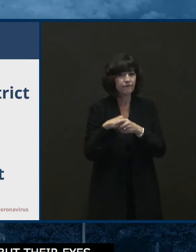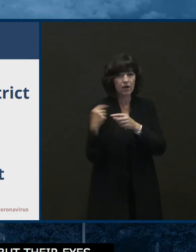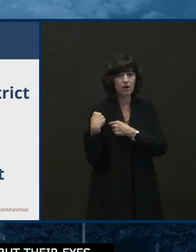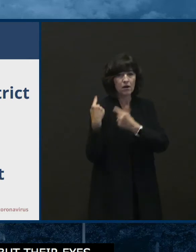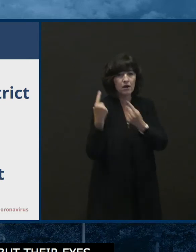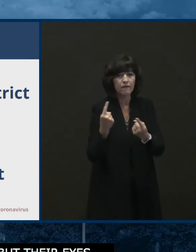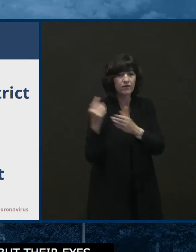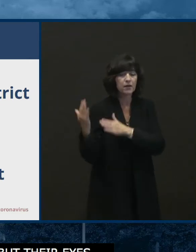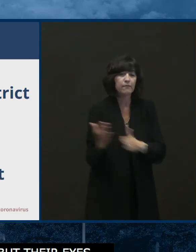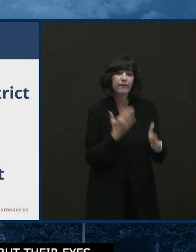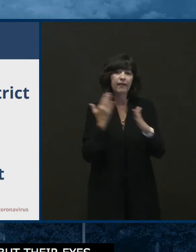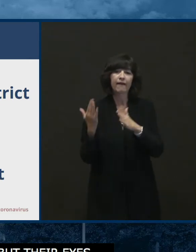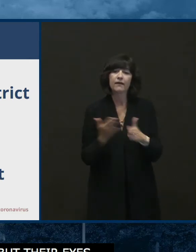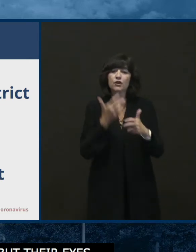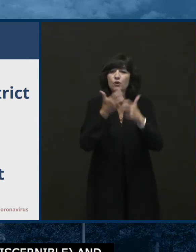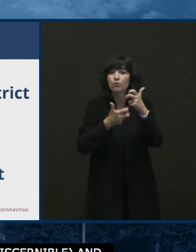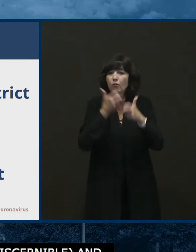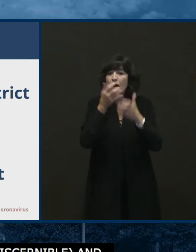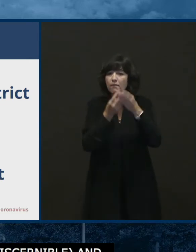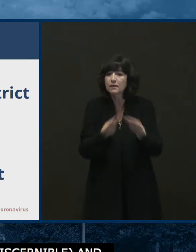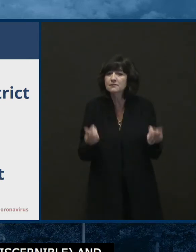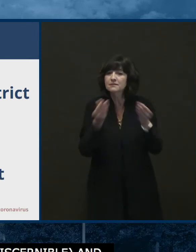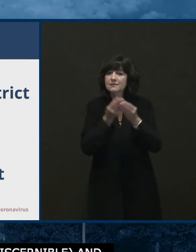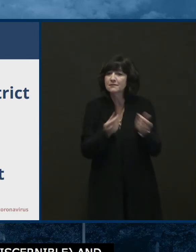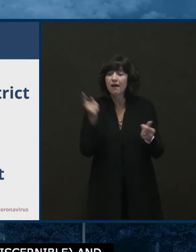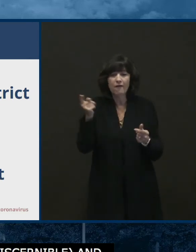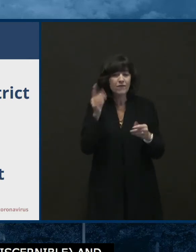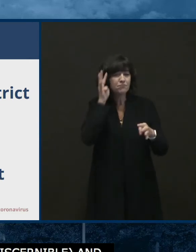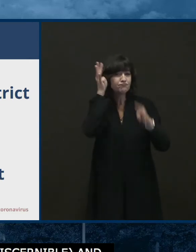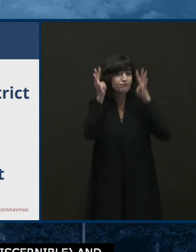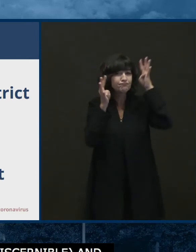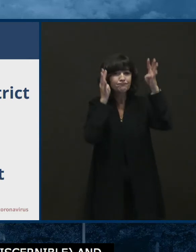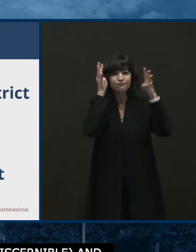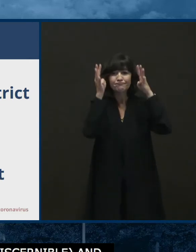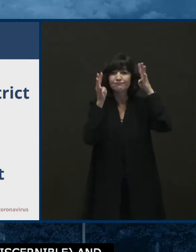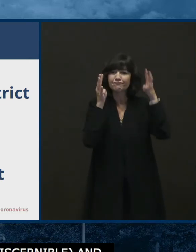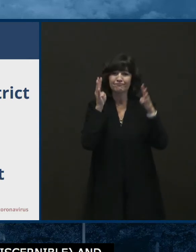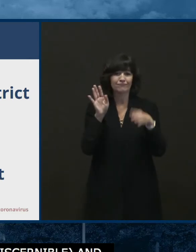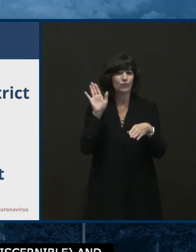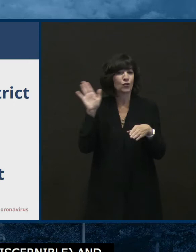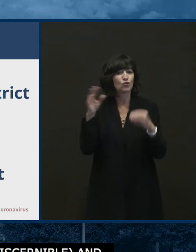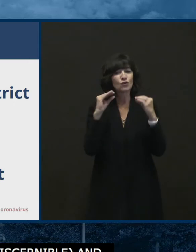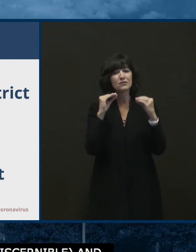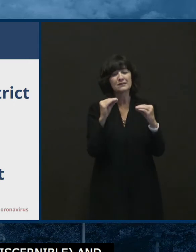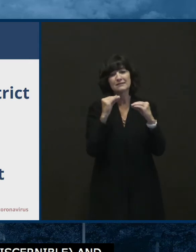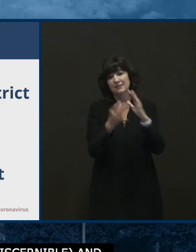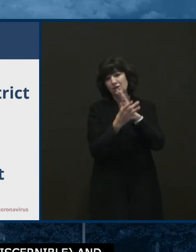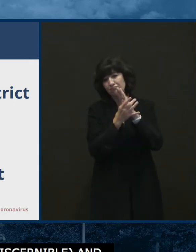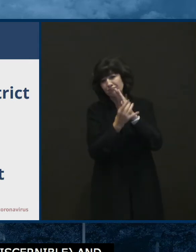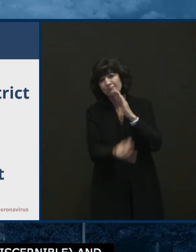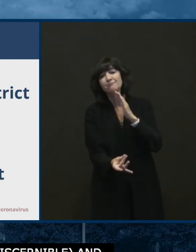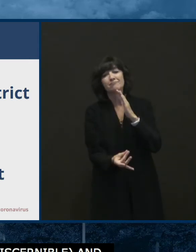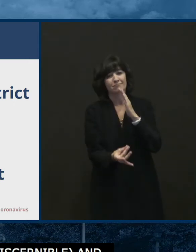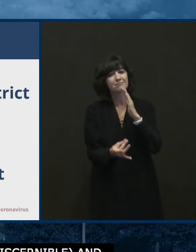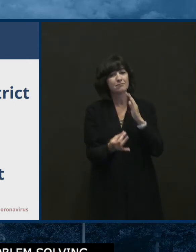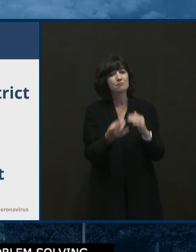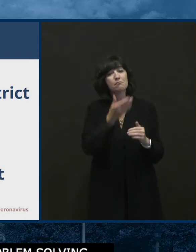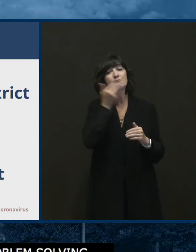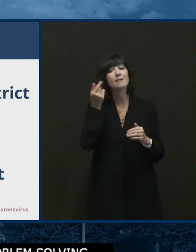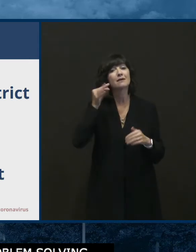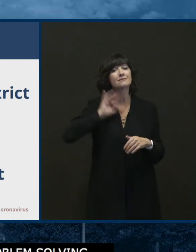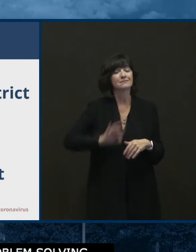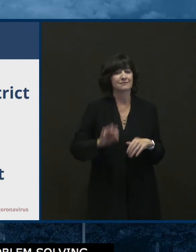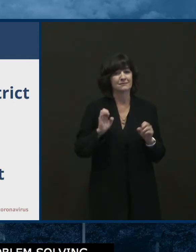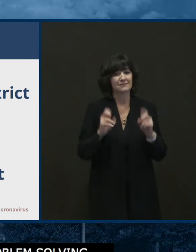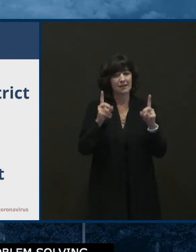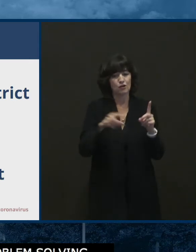problem solving, coming up with ingenious solutions as to how to do what they know is best for the education of our students, and yet to do